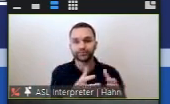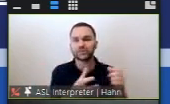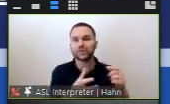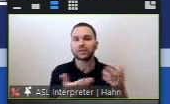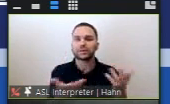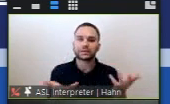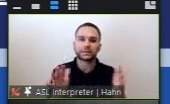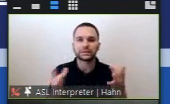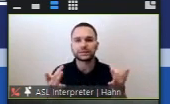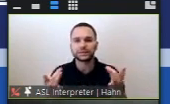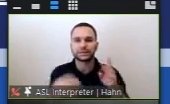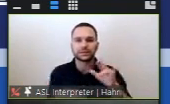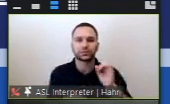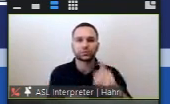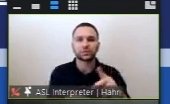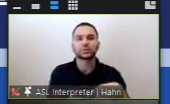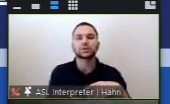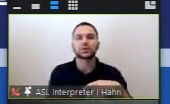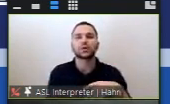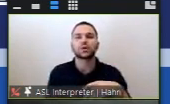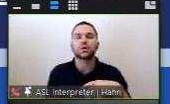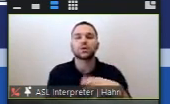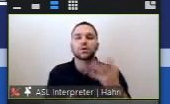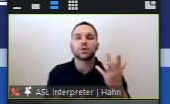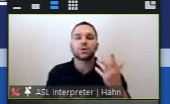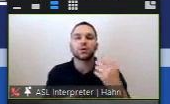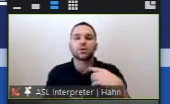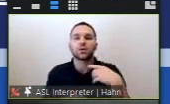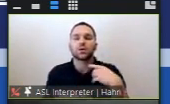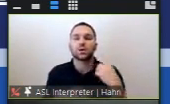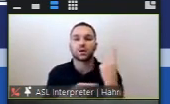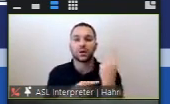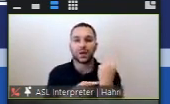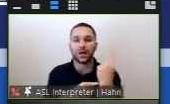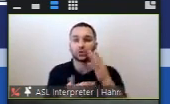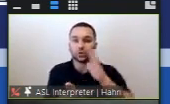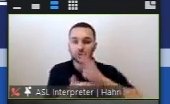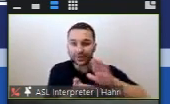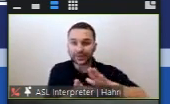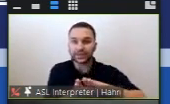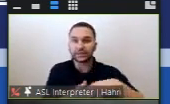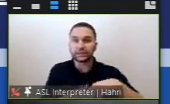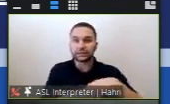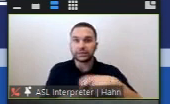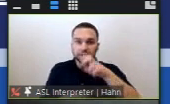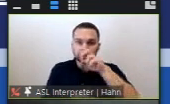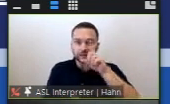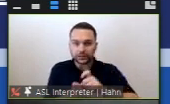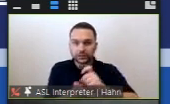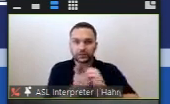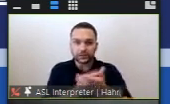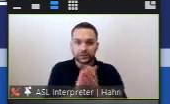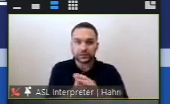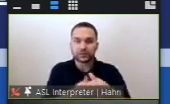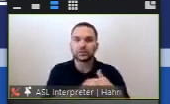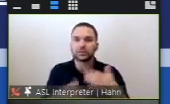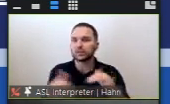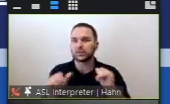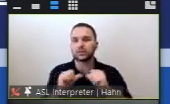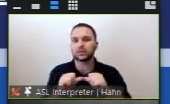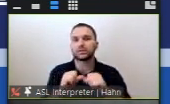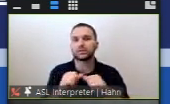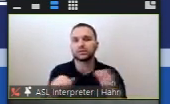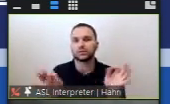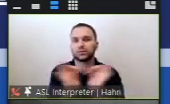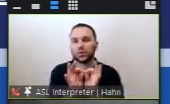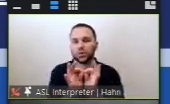to be important now for our kids, actually probably more important than ever, to protect our kids from COVID-19 transmission. The data